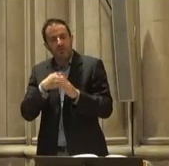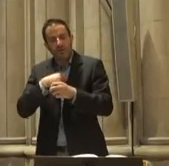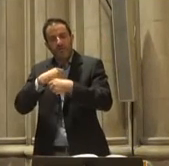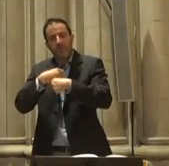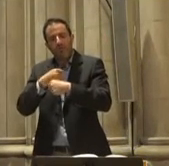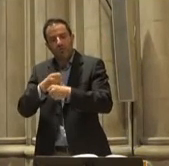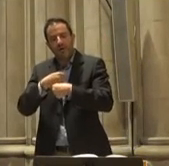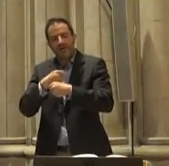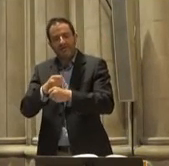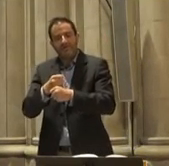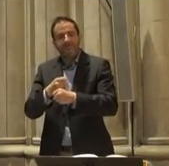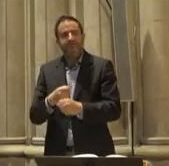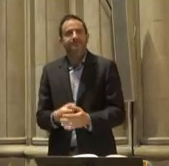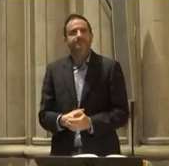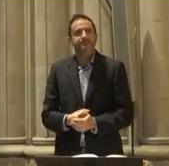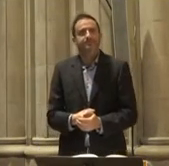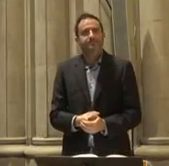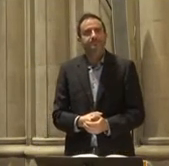created.